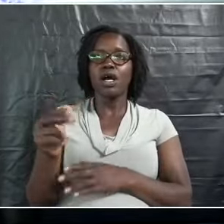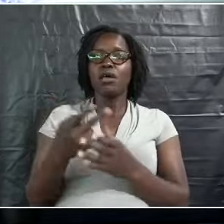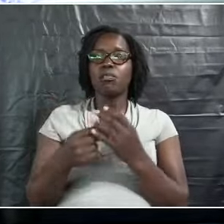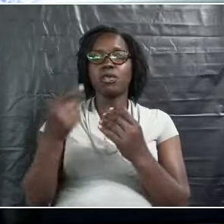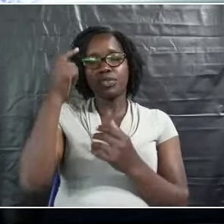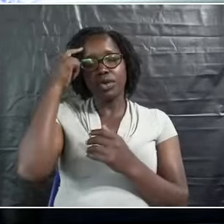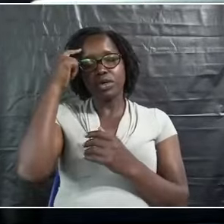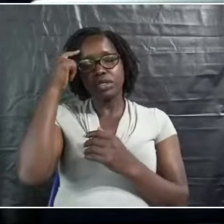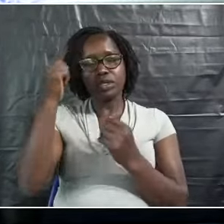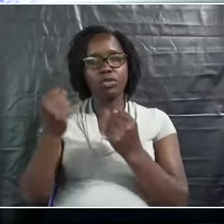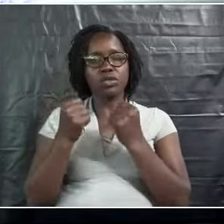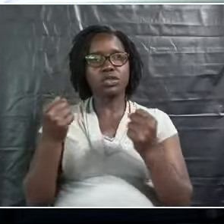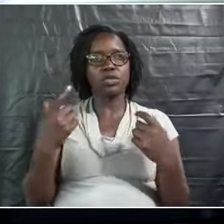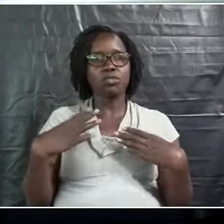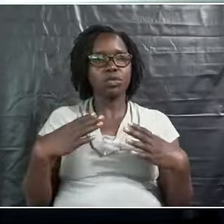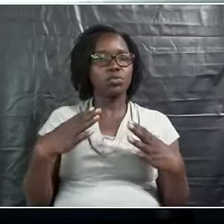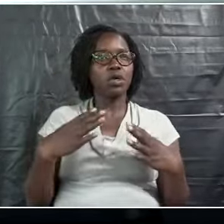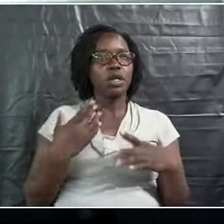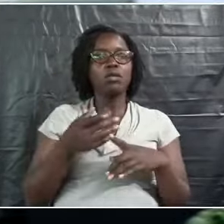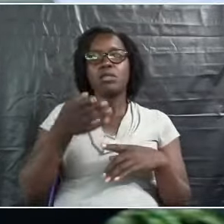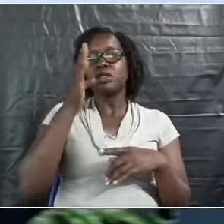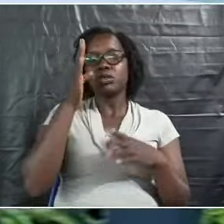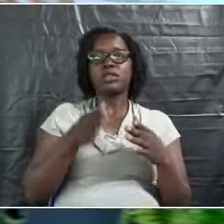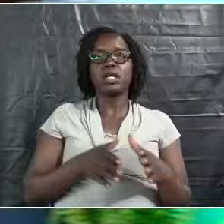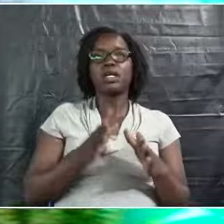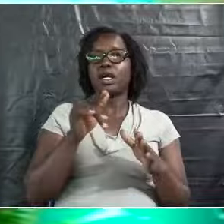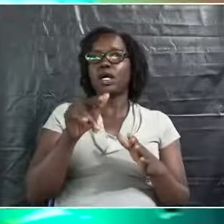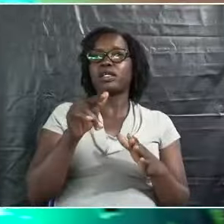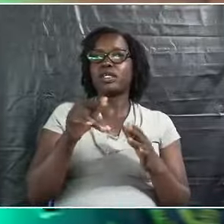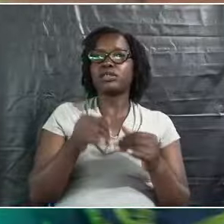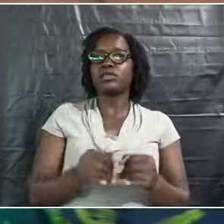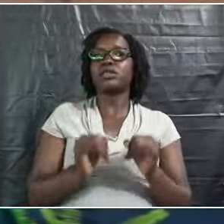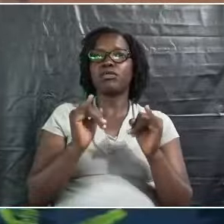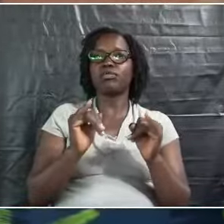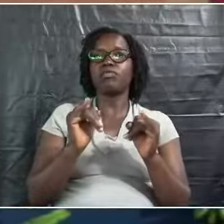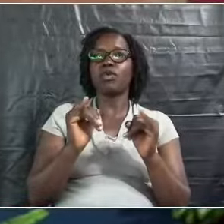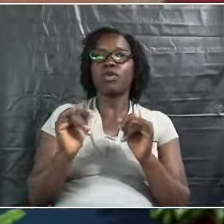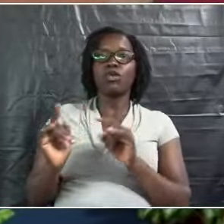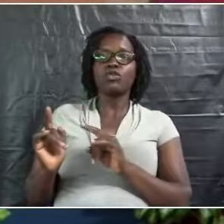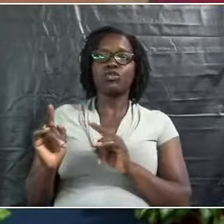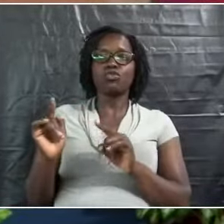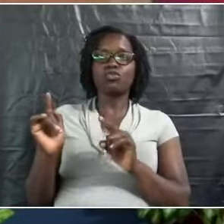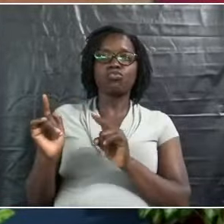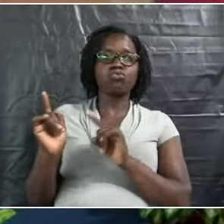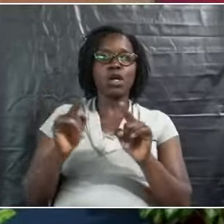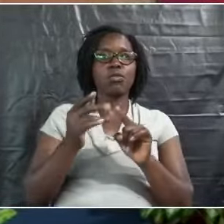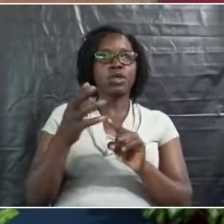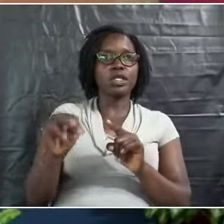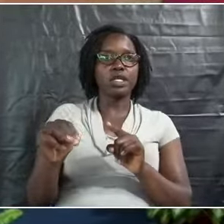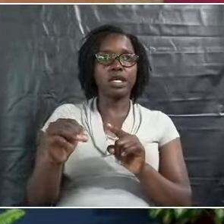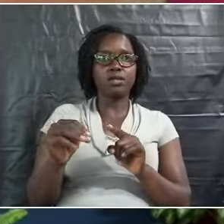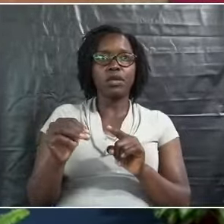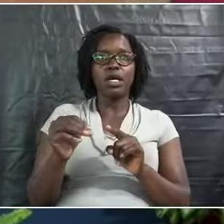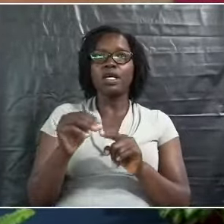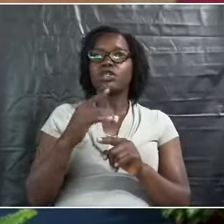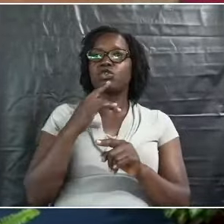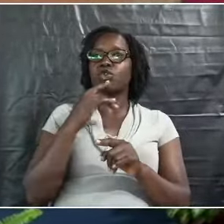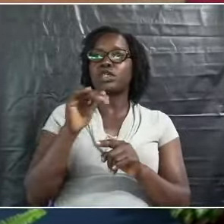thought. But God allowed this particular trial to come upon them in order